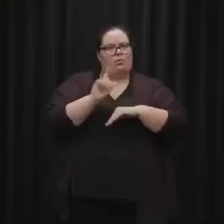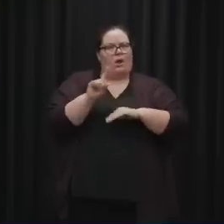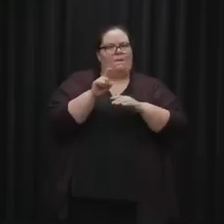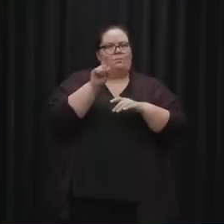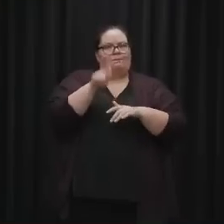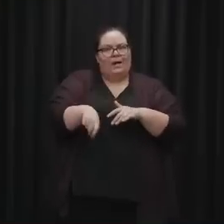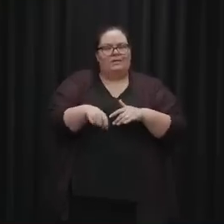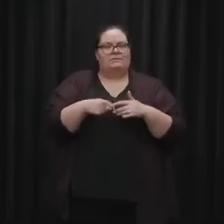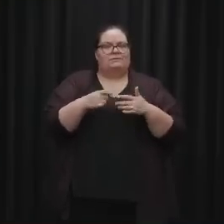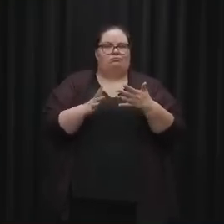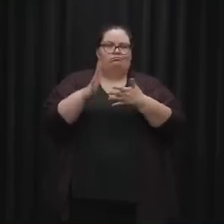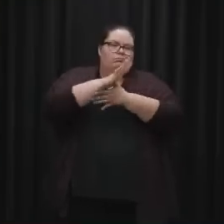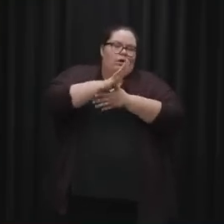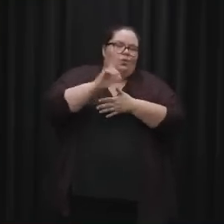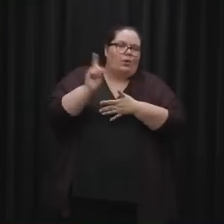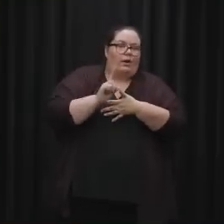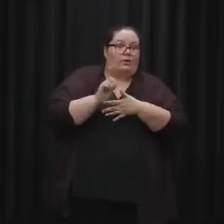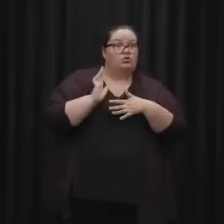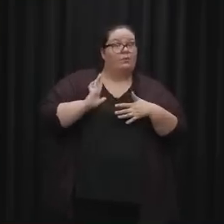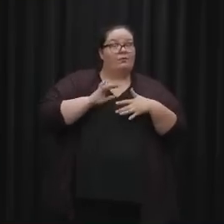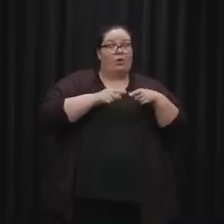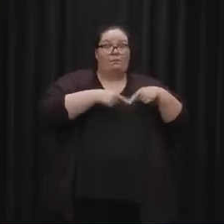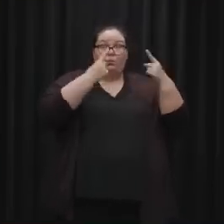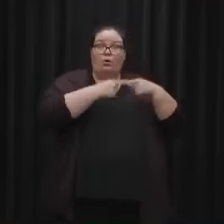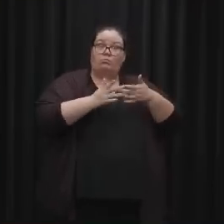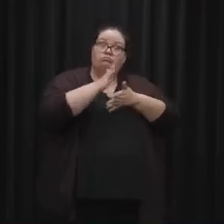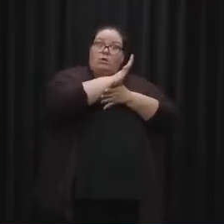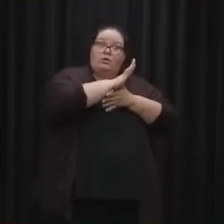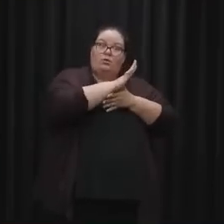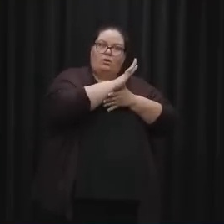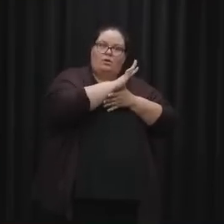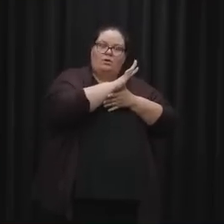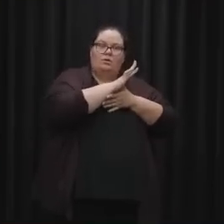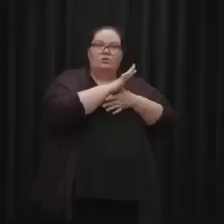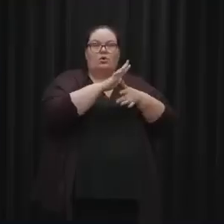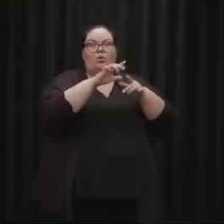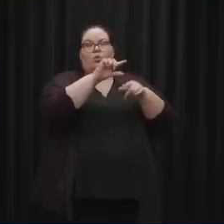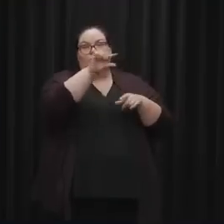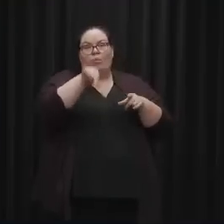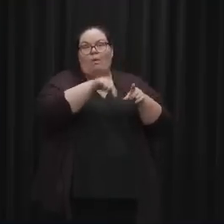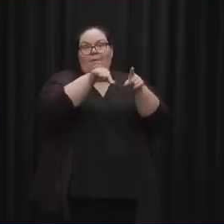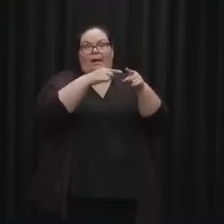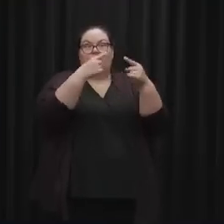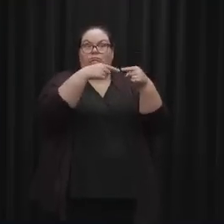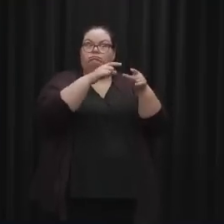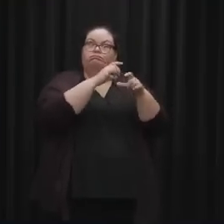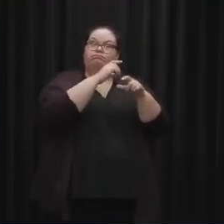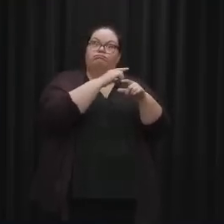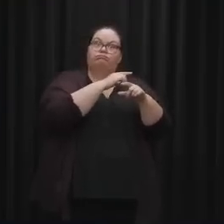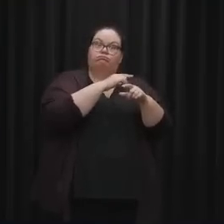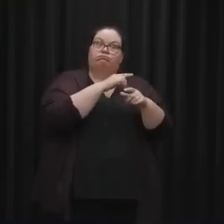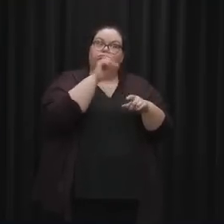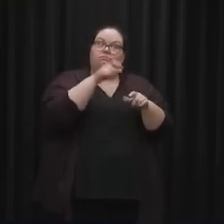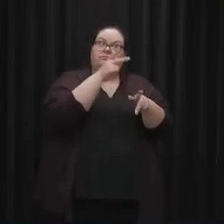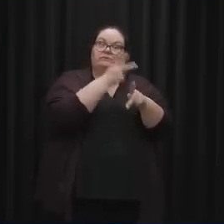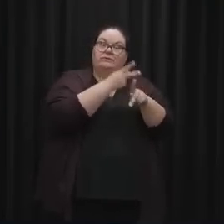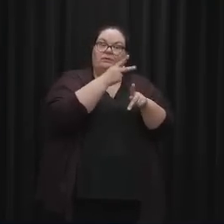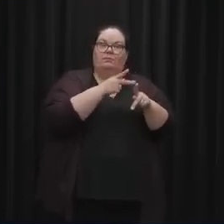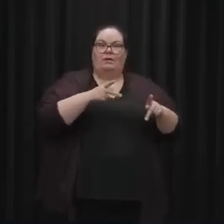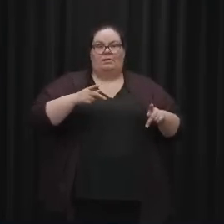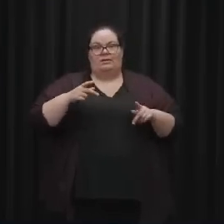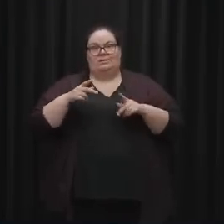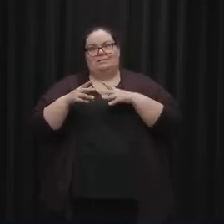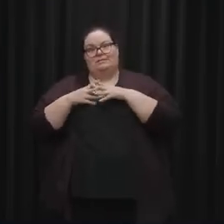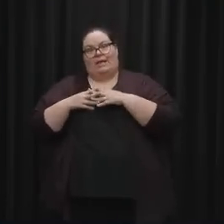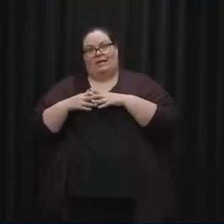needed most. And so our focus is we need to have solid resources on our Quebec border and certainly with what's going on back and forth for the